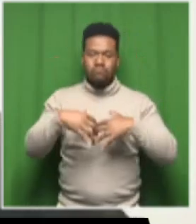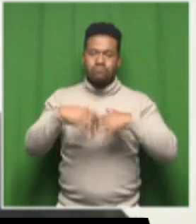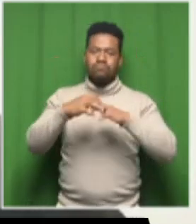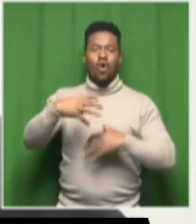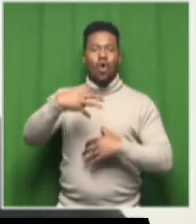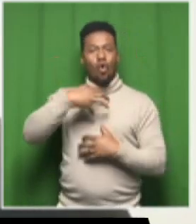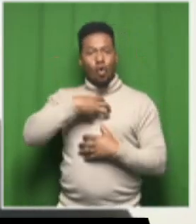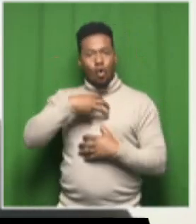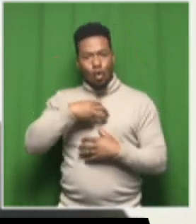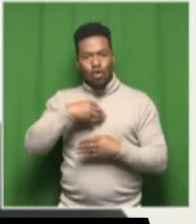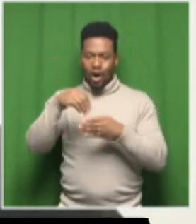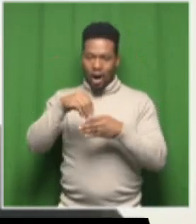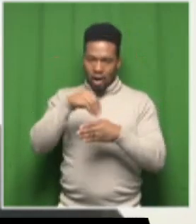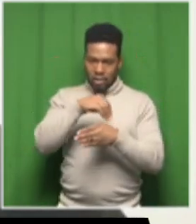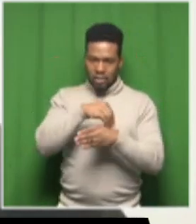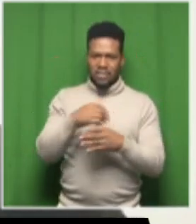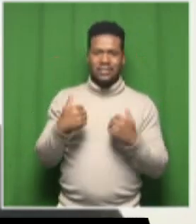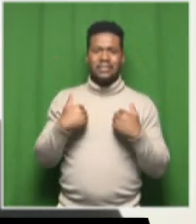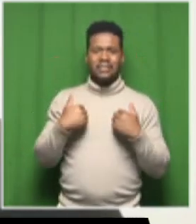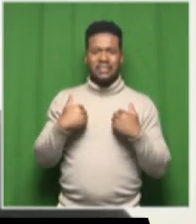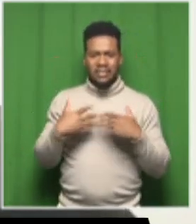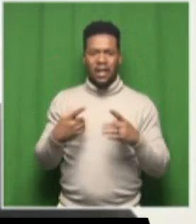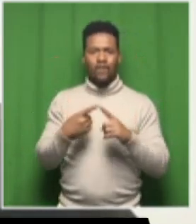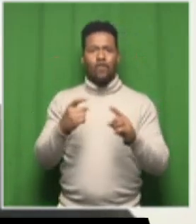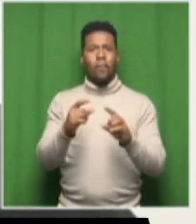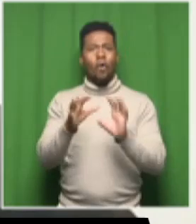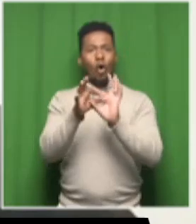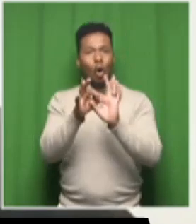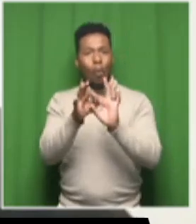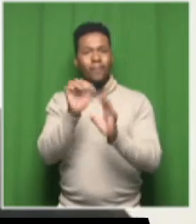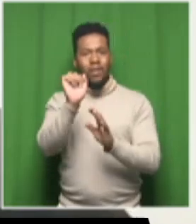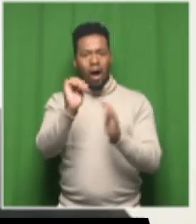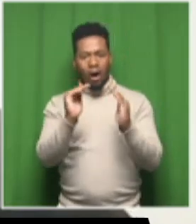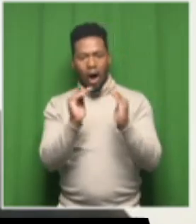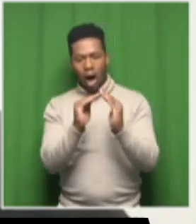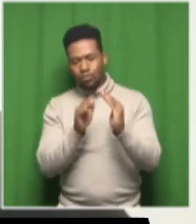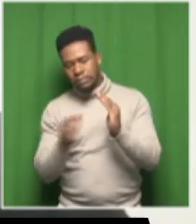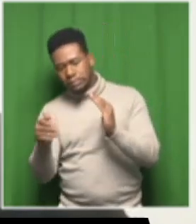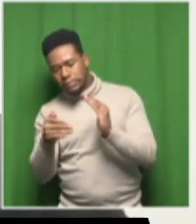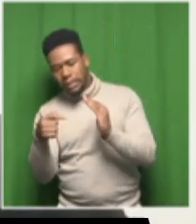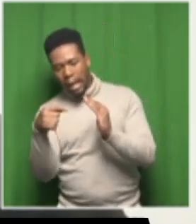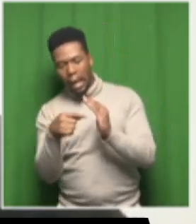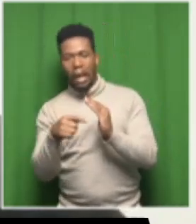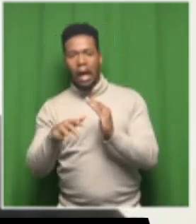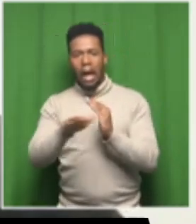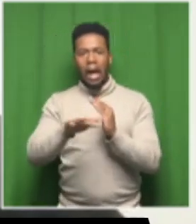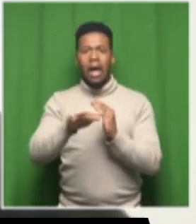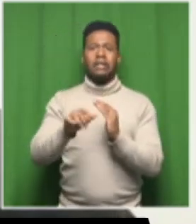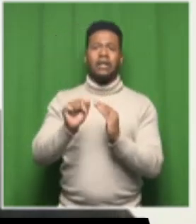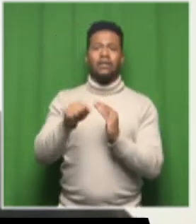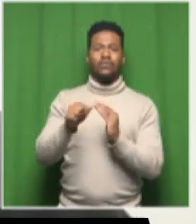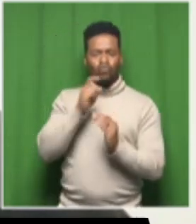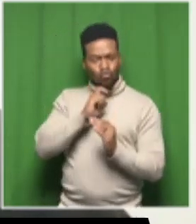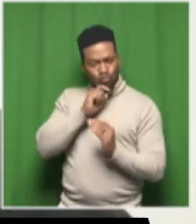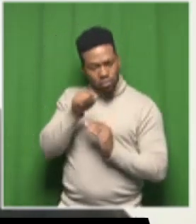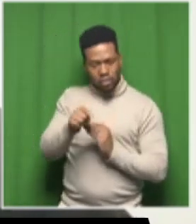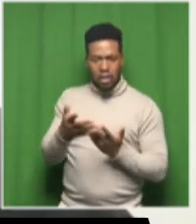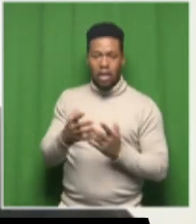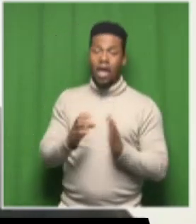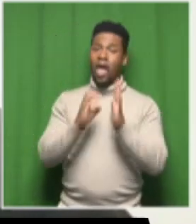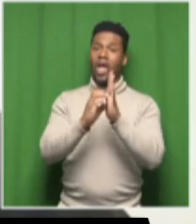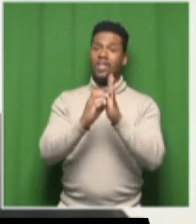produce, like starting on from the backyard and take those seedlings. Maybe you can. I can make an example. If you buy